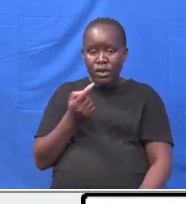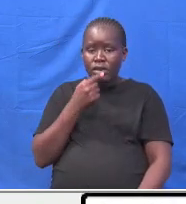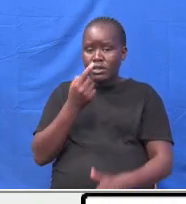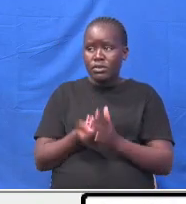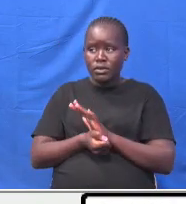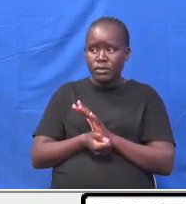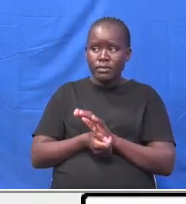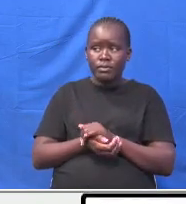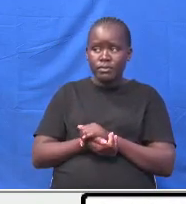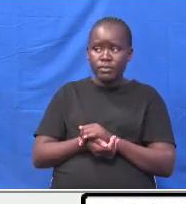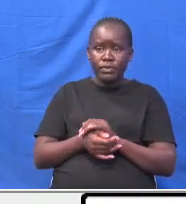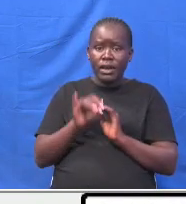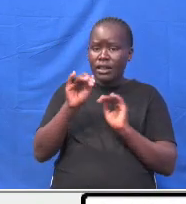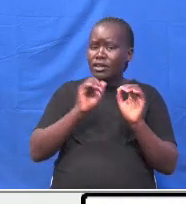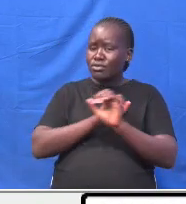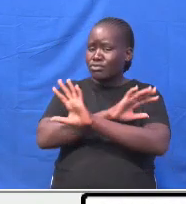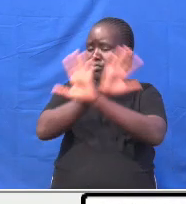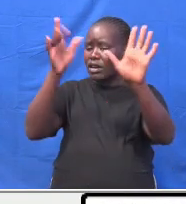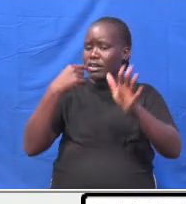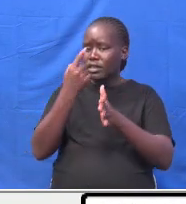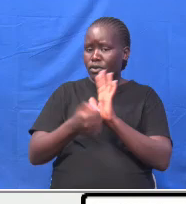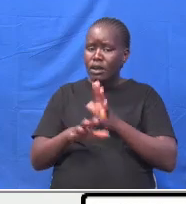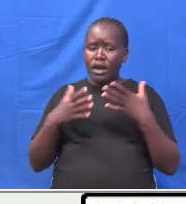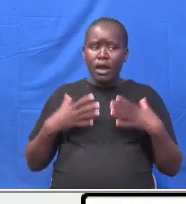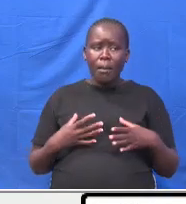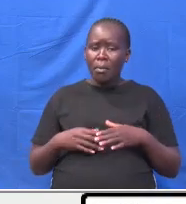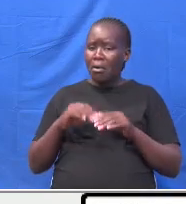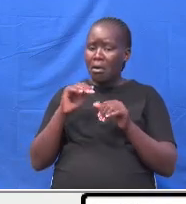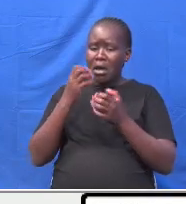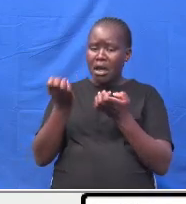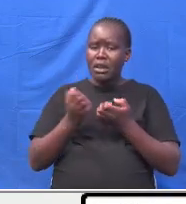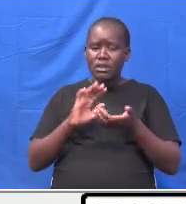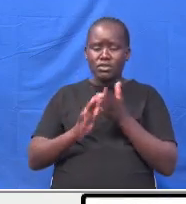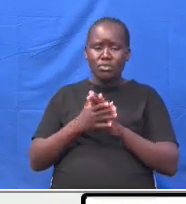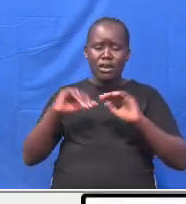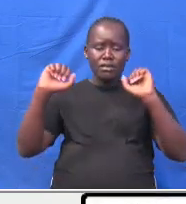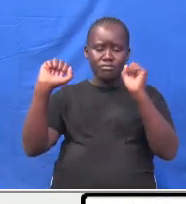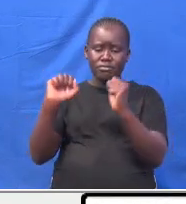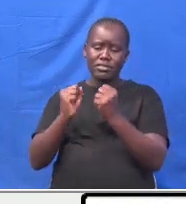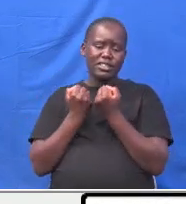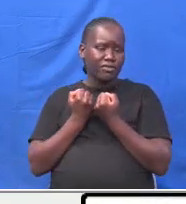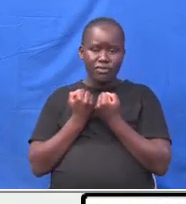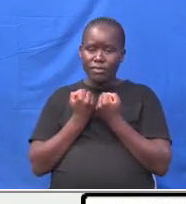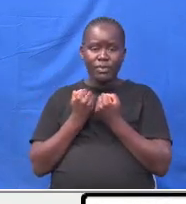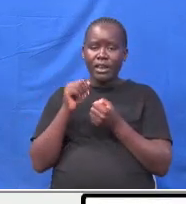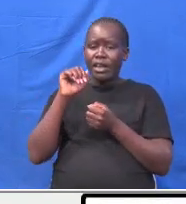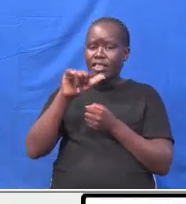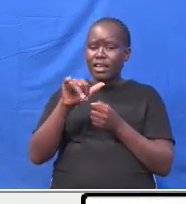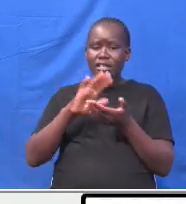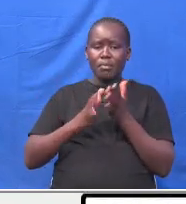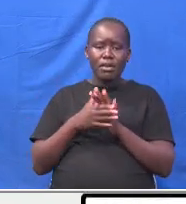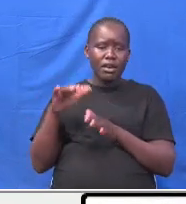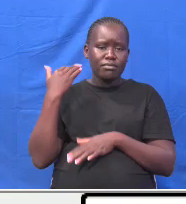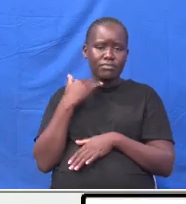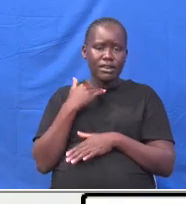Occupy Standard, and it was very clear. He said that people need to be safe, people need to just wear flags. When did it become a crime that to wear a